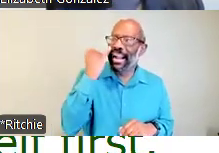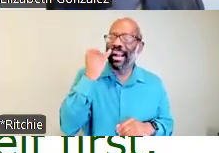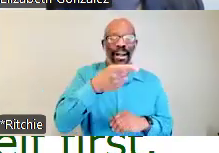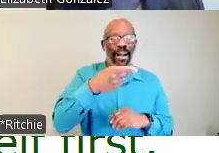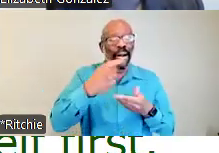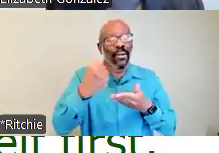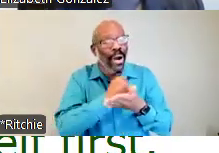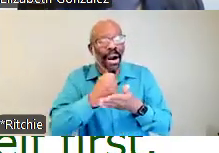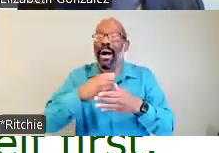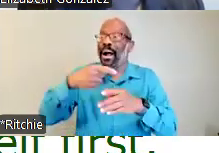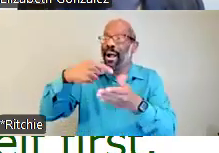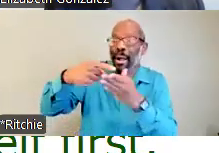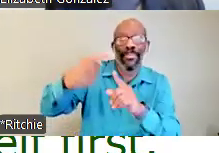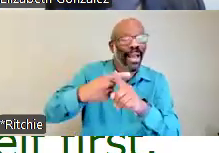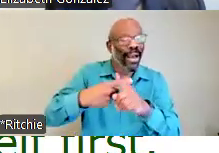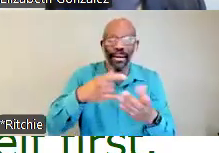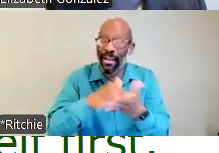options for you.